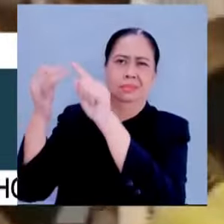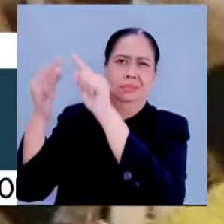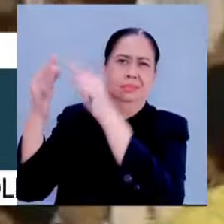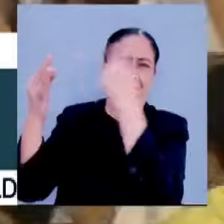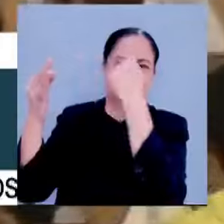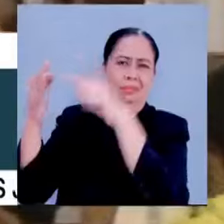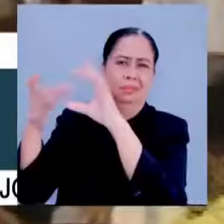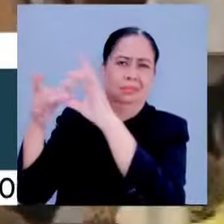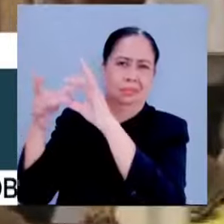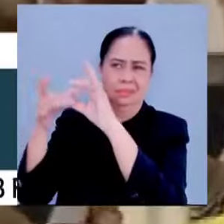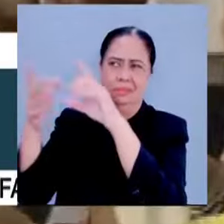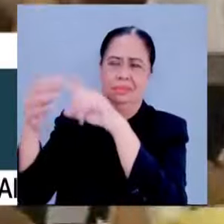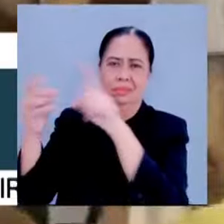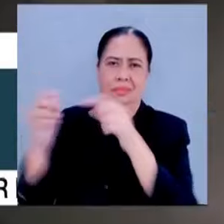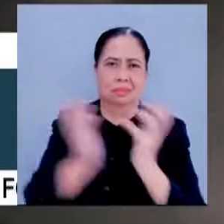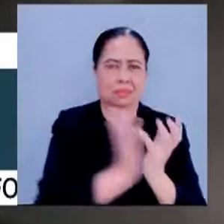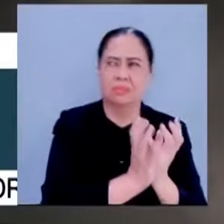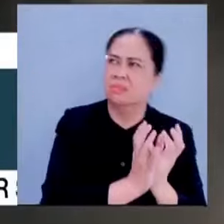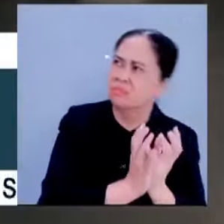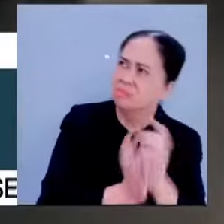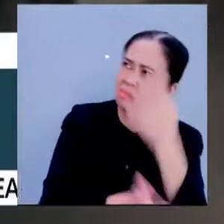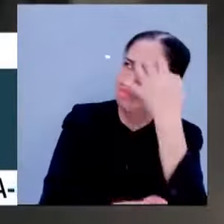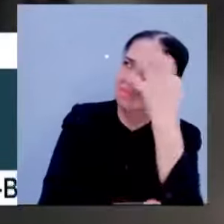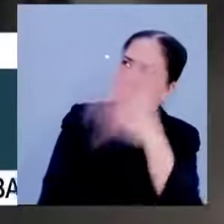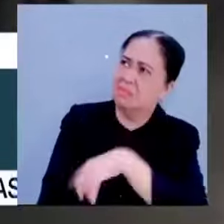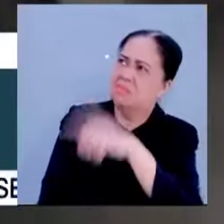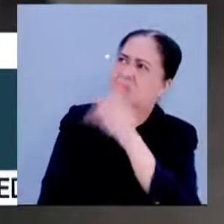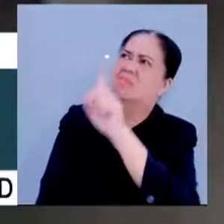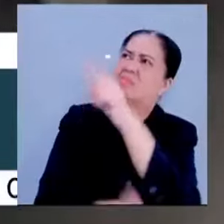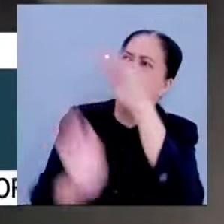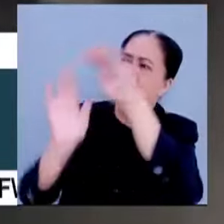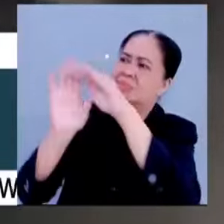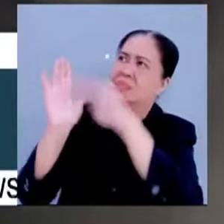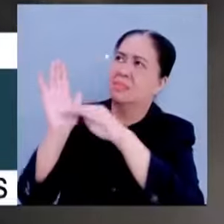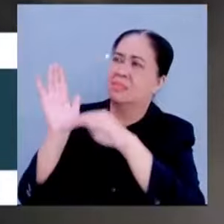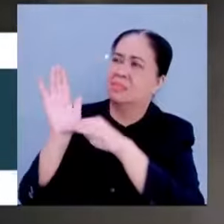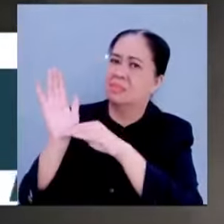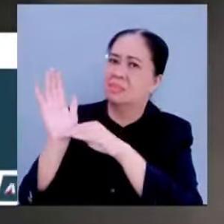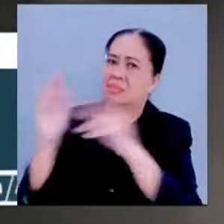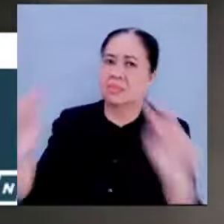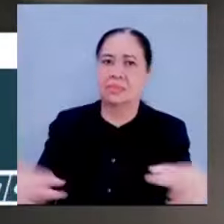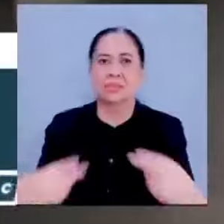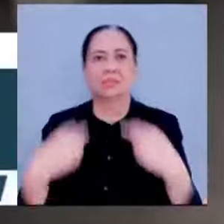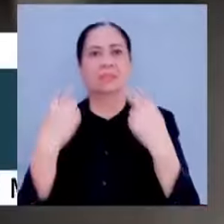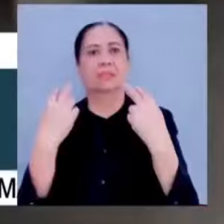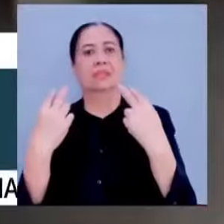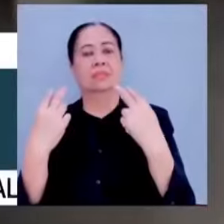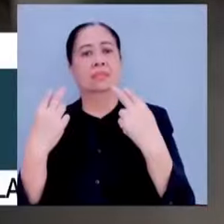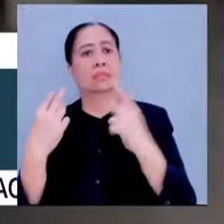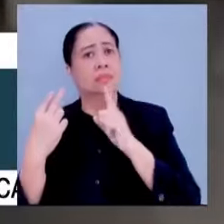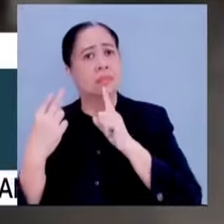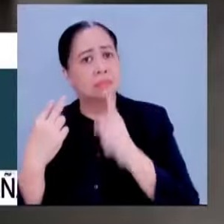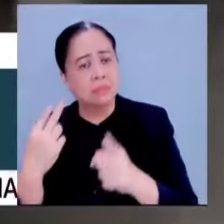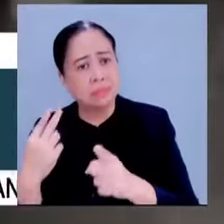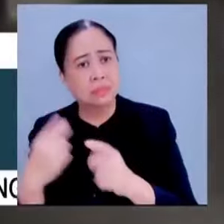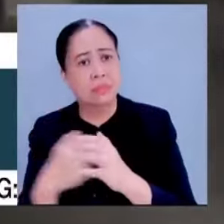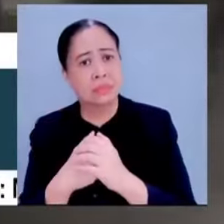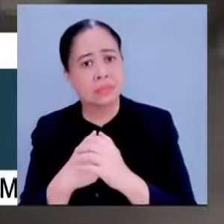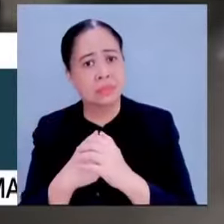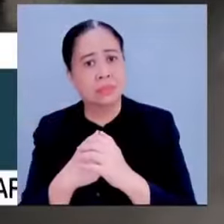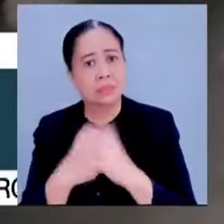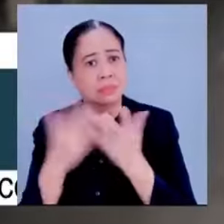especially those on the communities. Okay. And we have projected ourselves as really